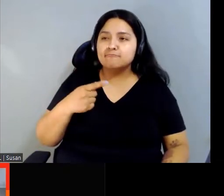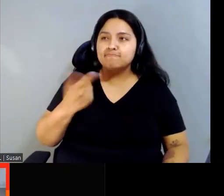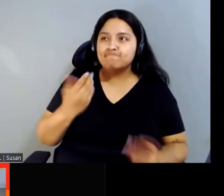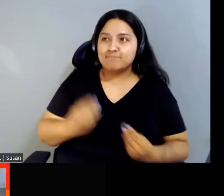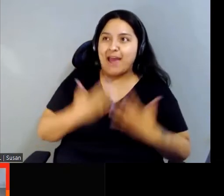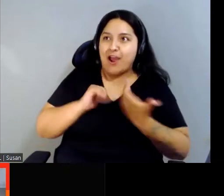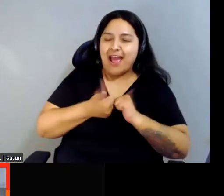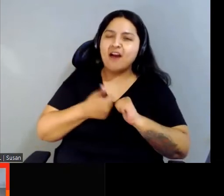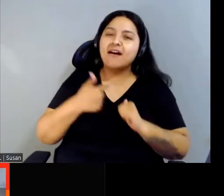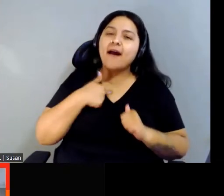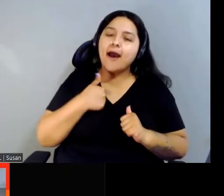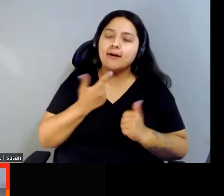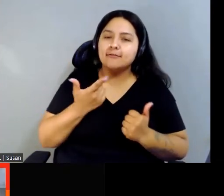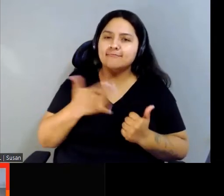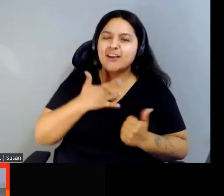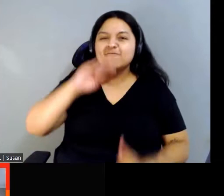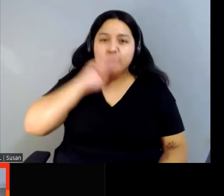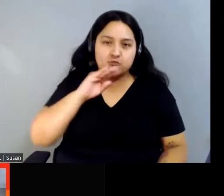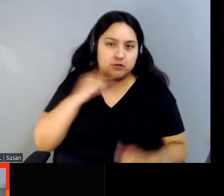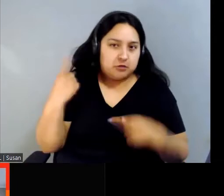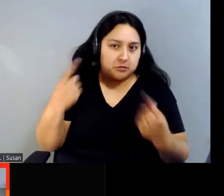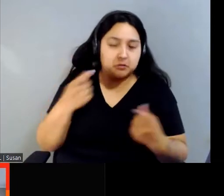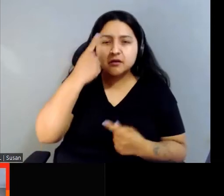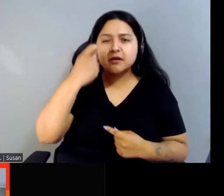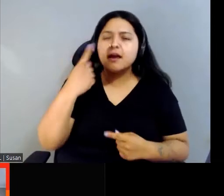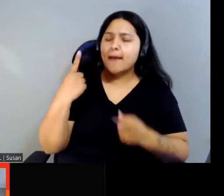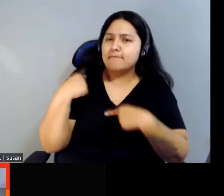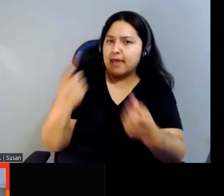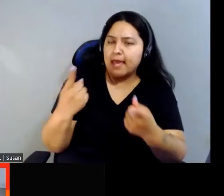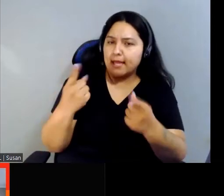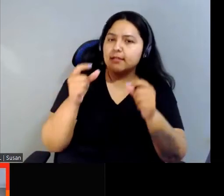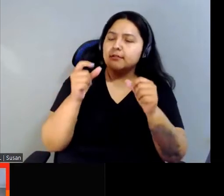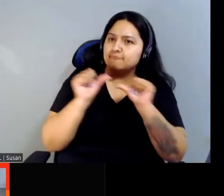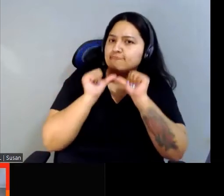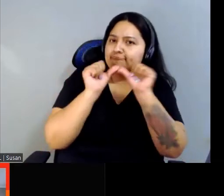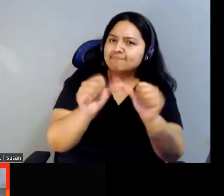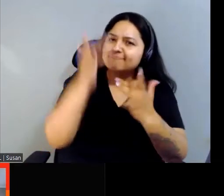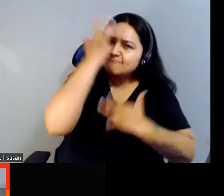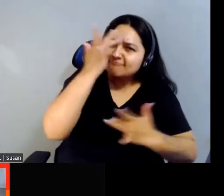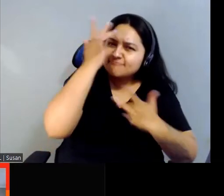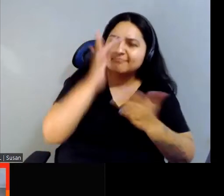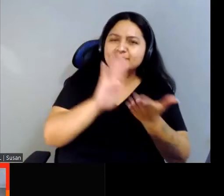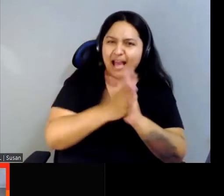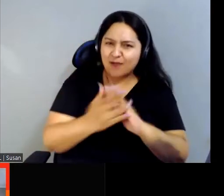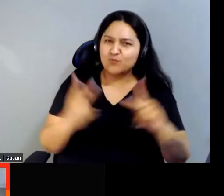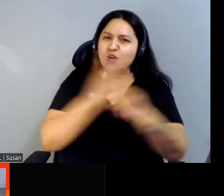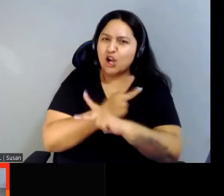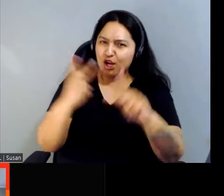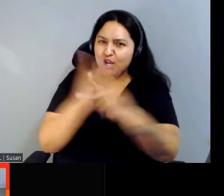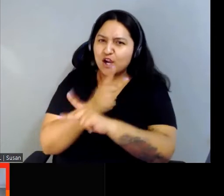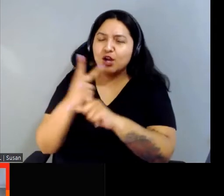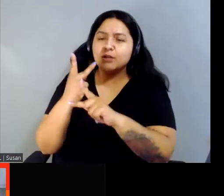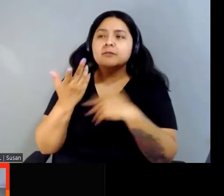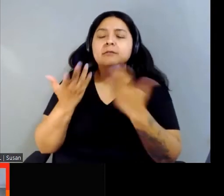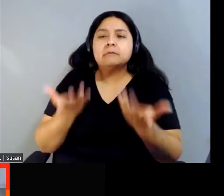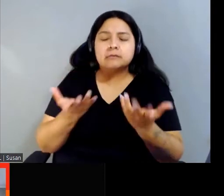chronically ill and have gotten chronically iller in the last many years. And the more time I was spending at